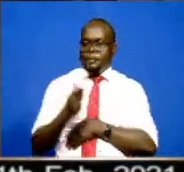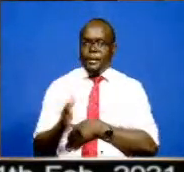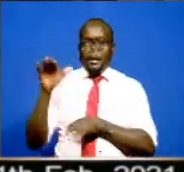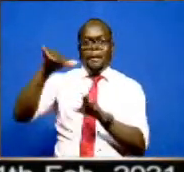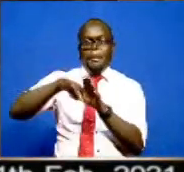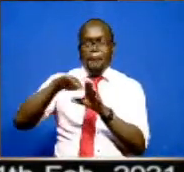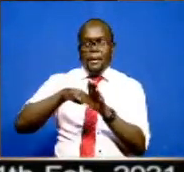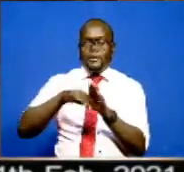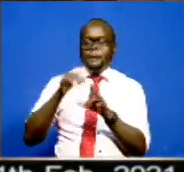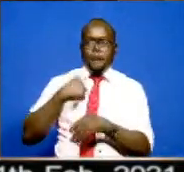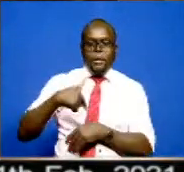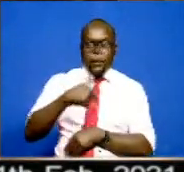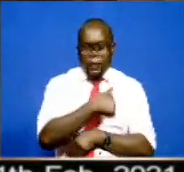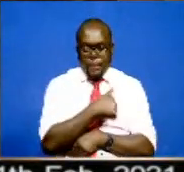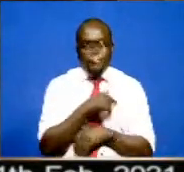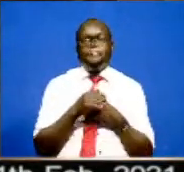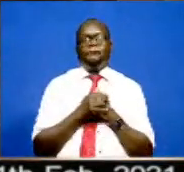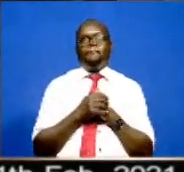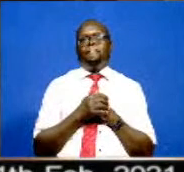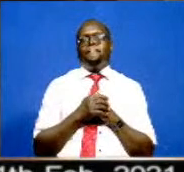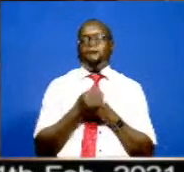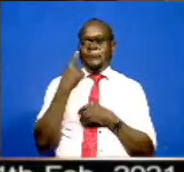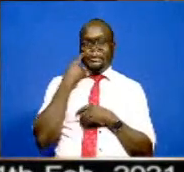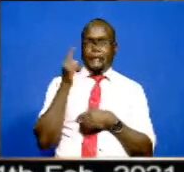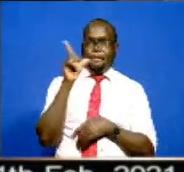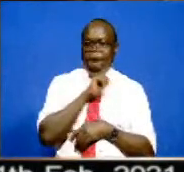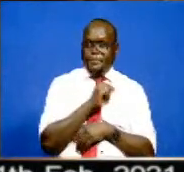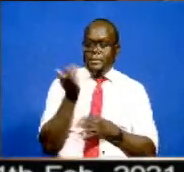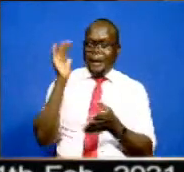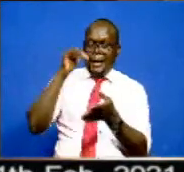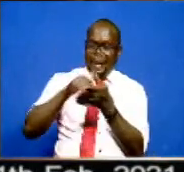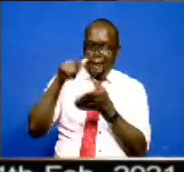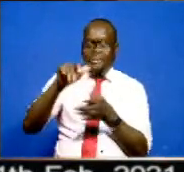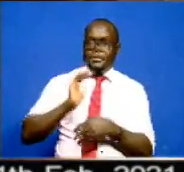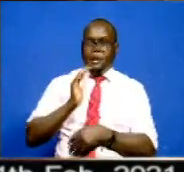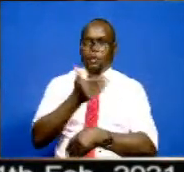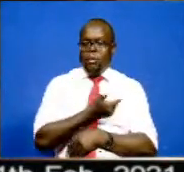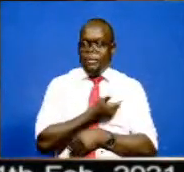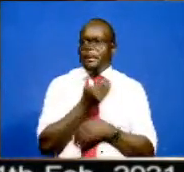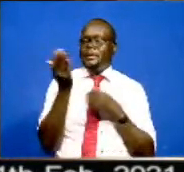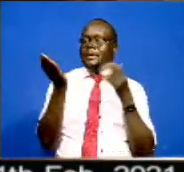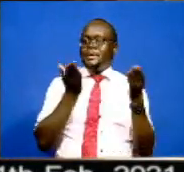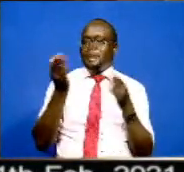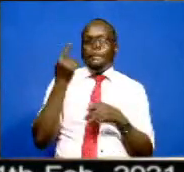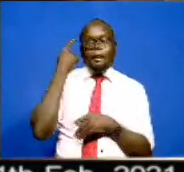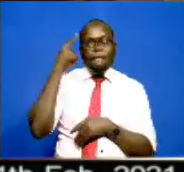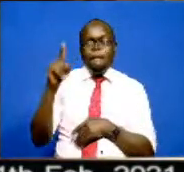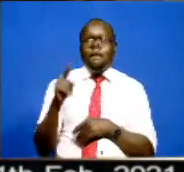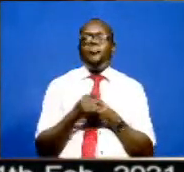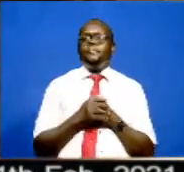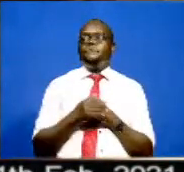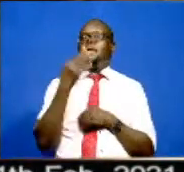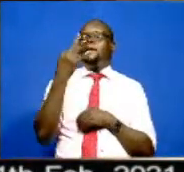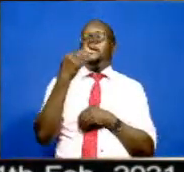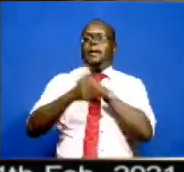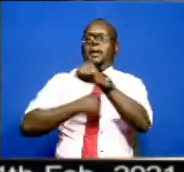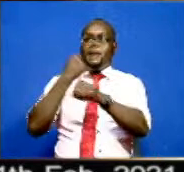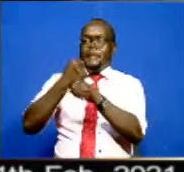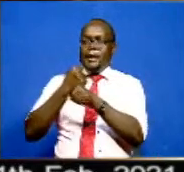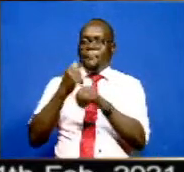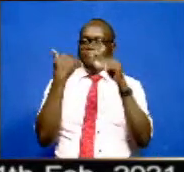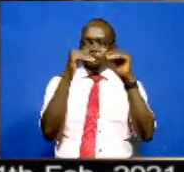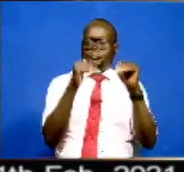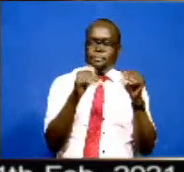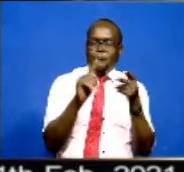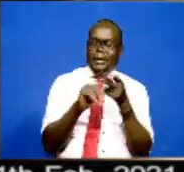members may have noted, again, this committee serves for a 3-year term and a